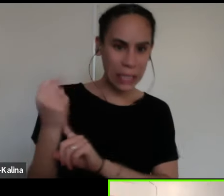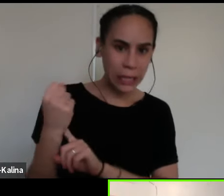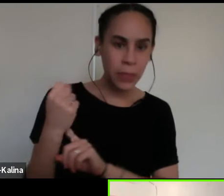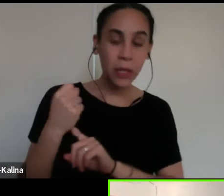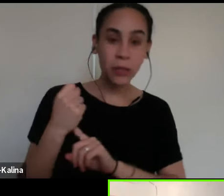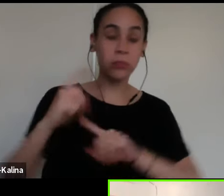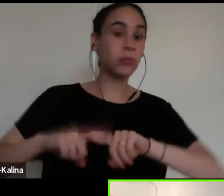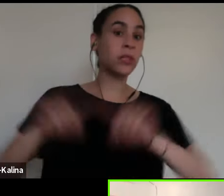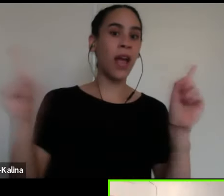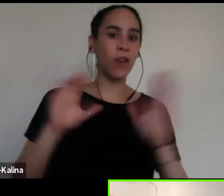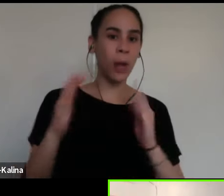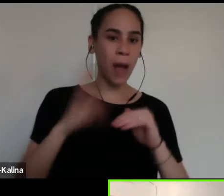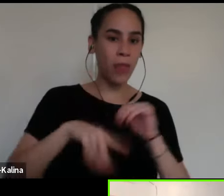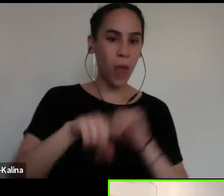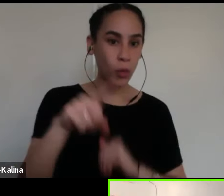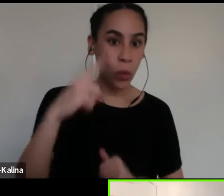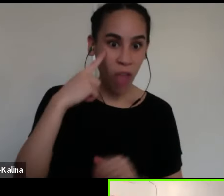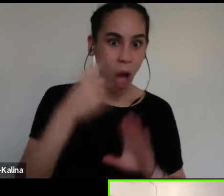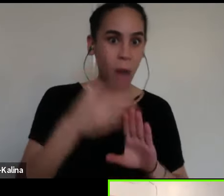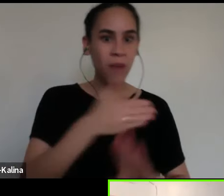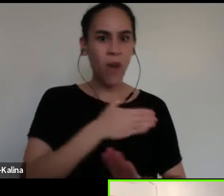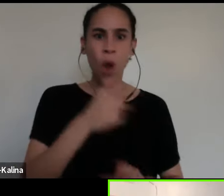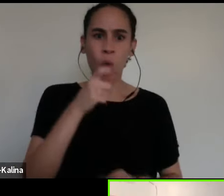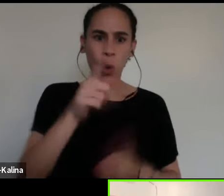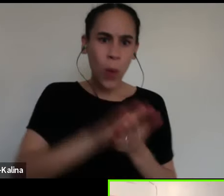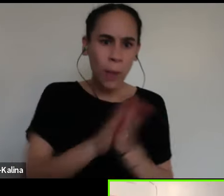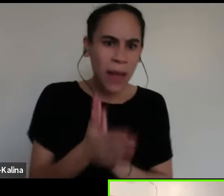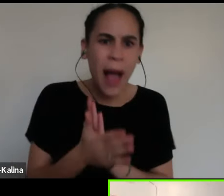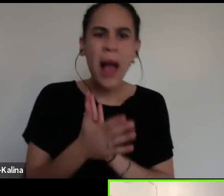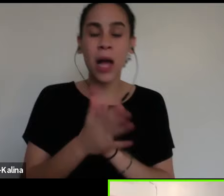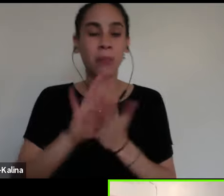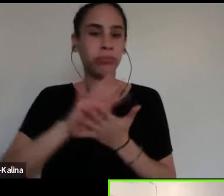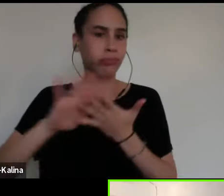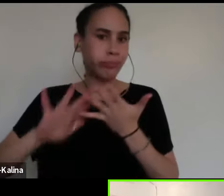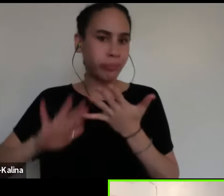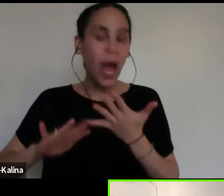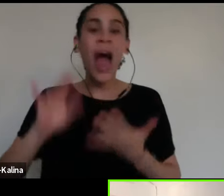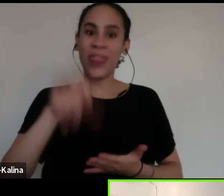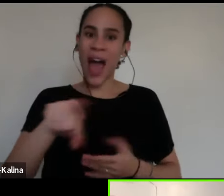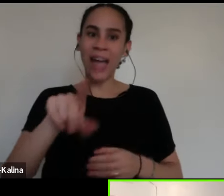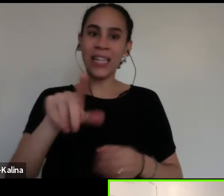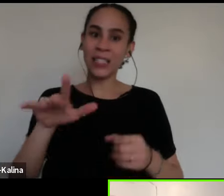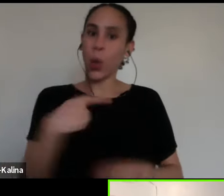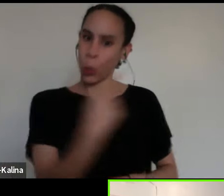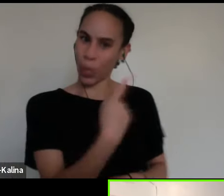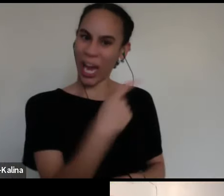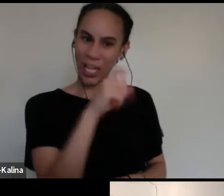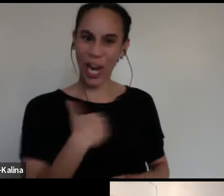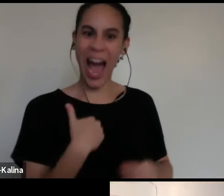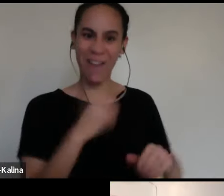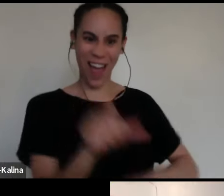they were going to be? And like, who do you become in those moments? Like, that's a whole, Melinda, we should get together on that. Yes.